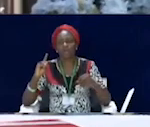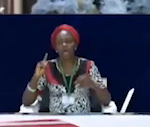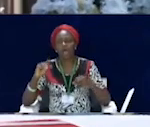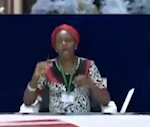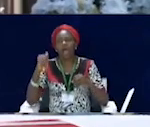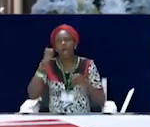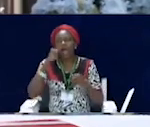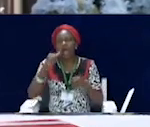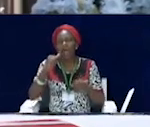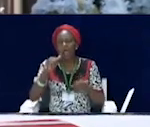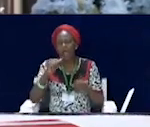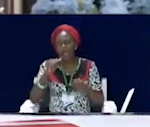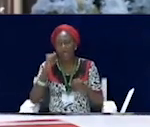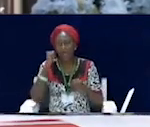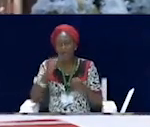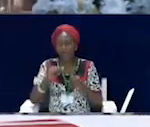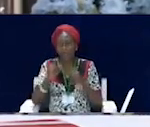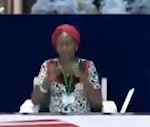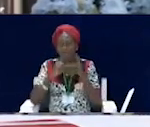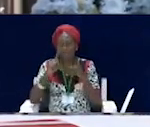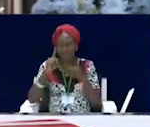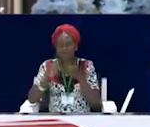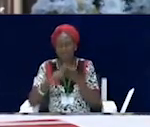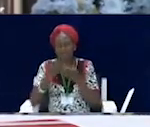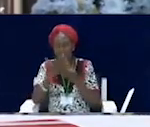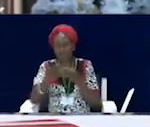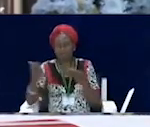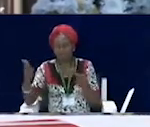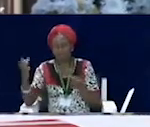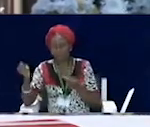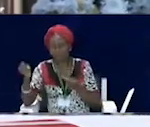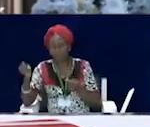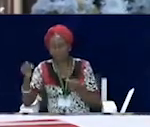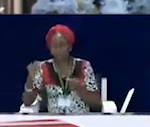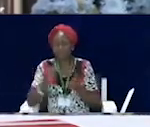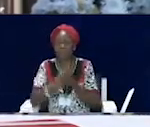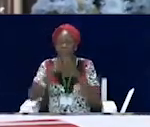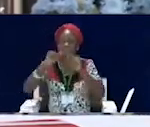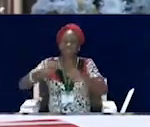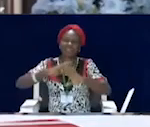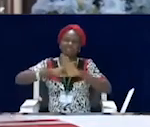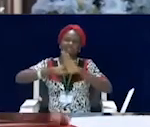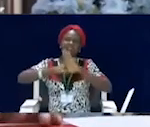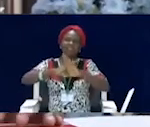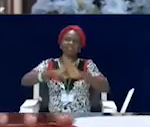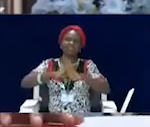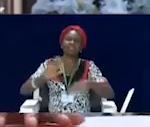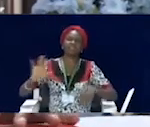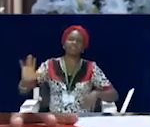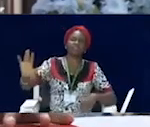She referred to things that could hinder your touch.